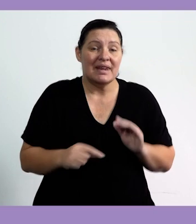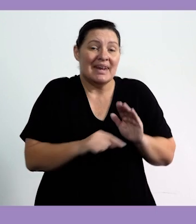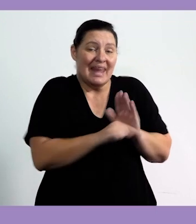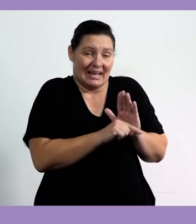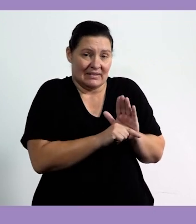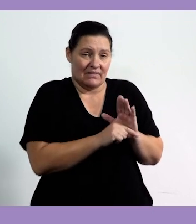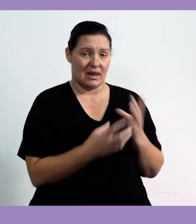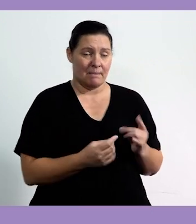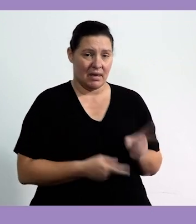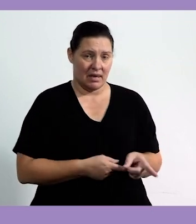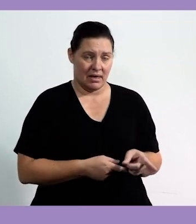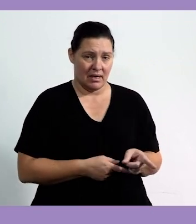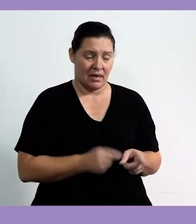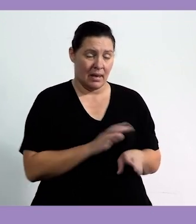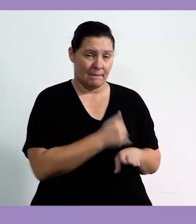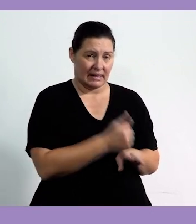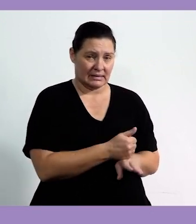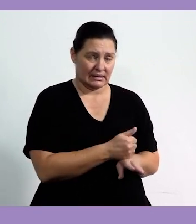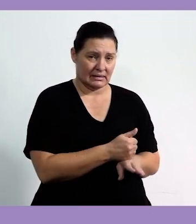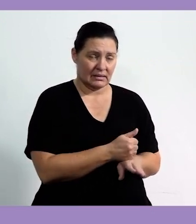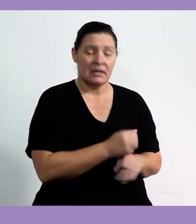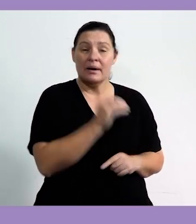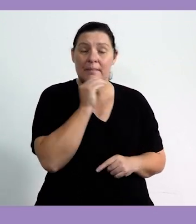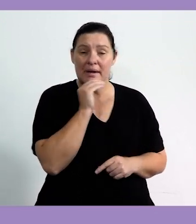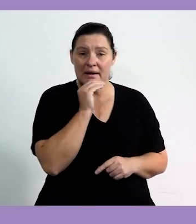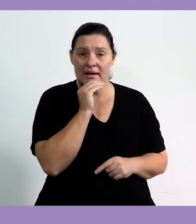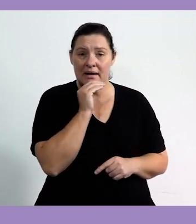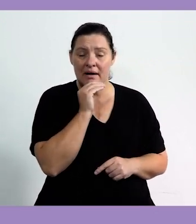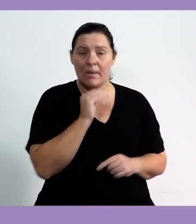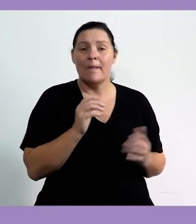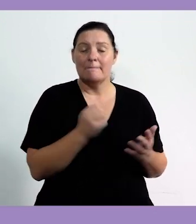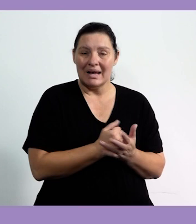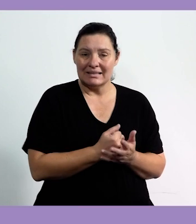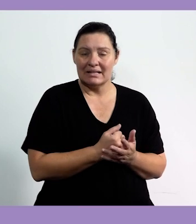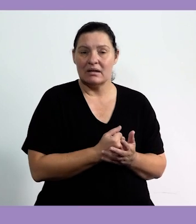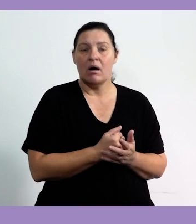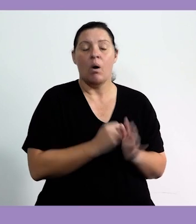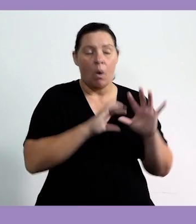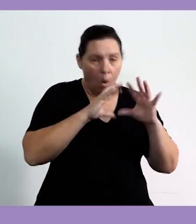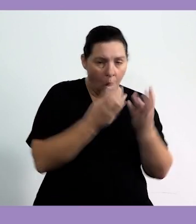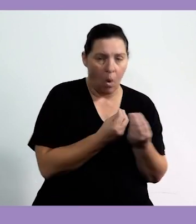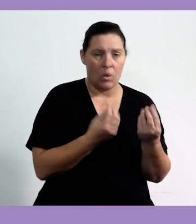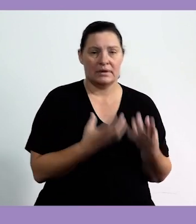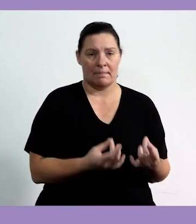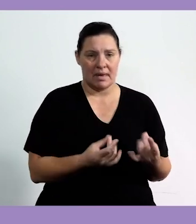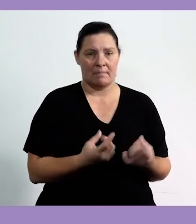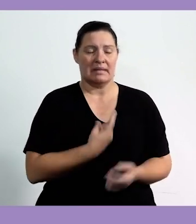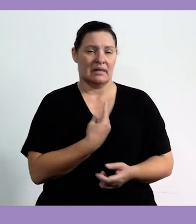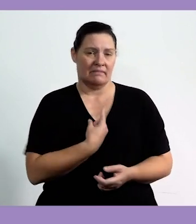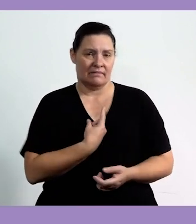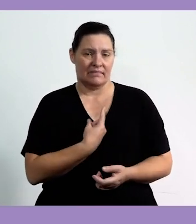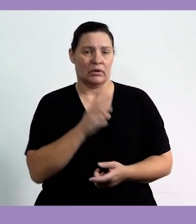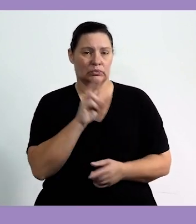a negative number as the base, then that means that we have to multiply the whole number